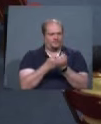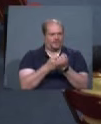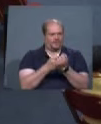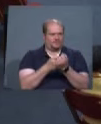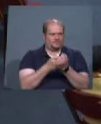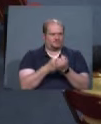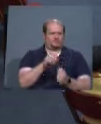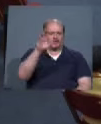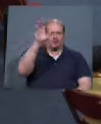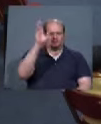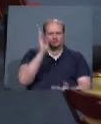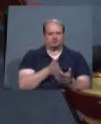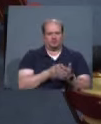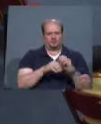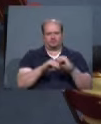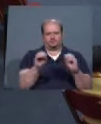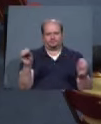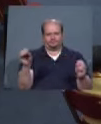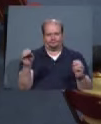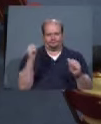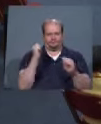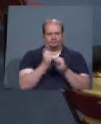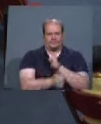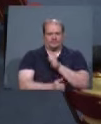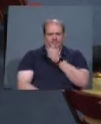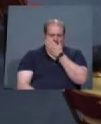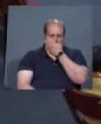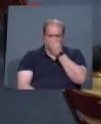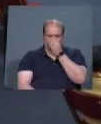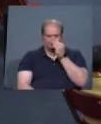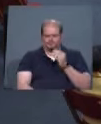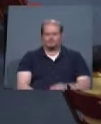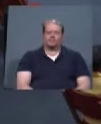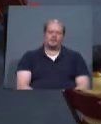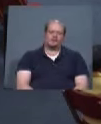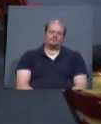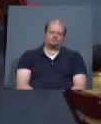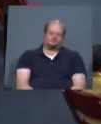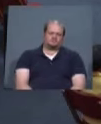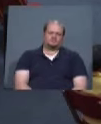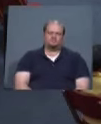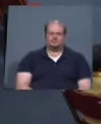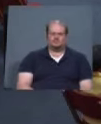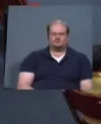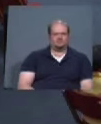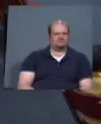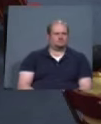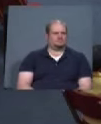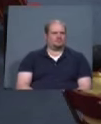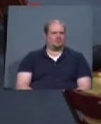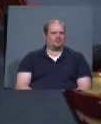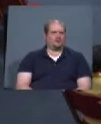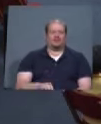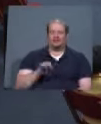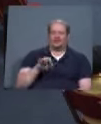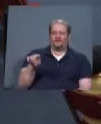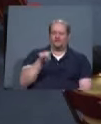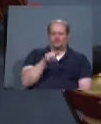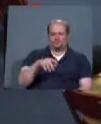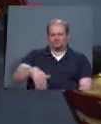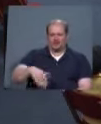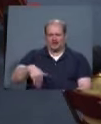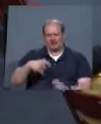item? Aye. Opposed? The ordinance passes. Just as a moment, if you